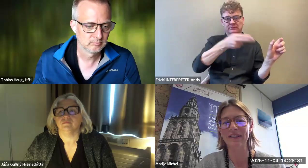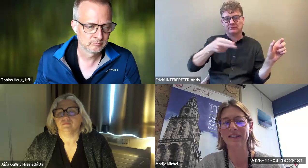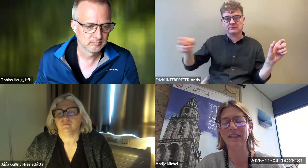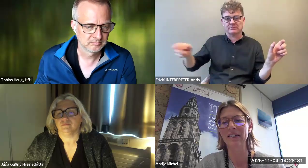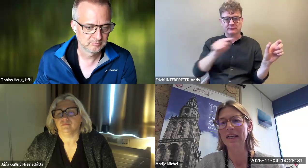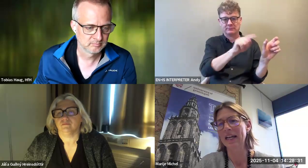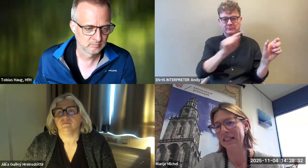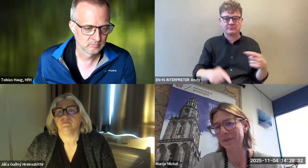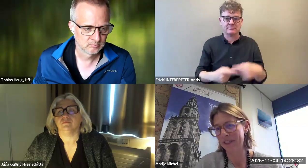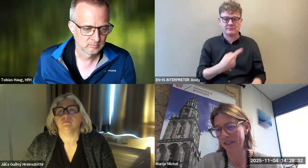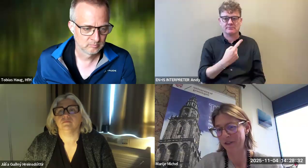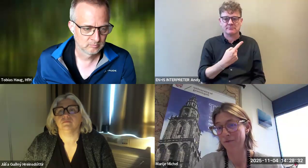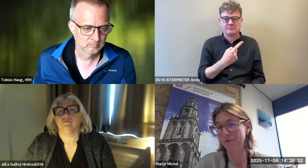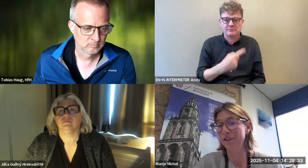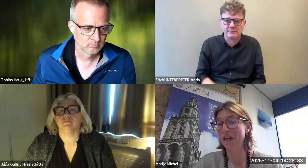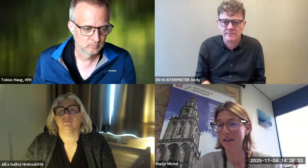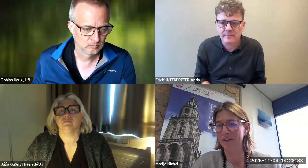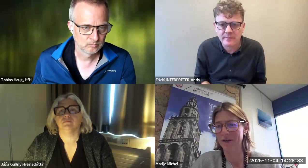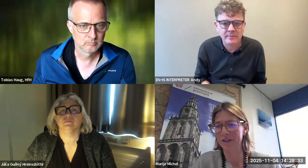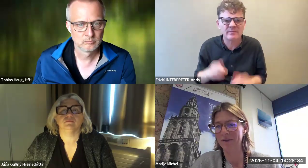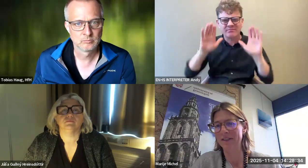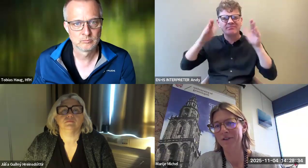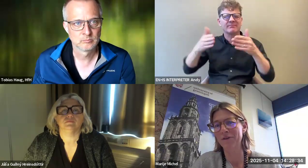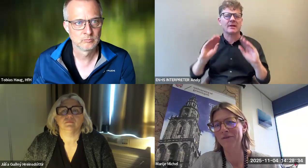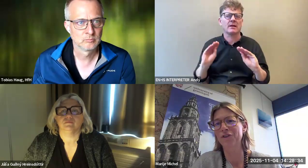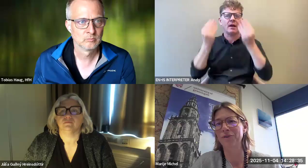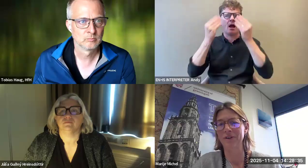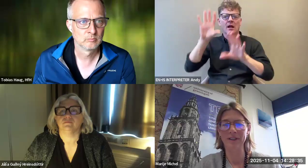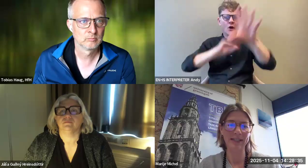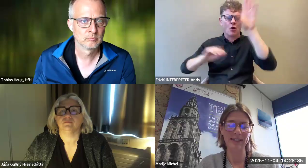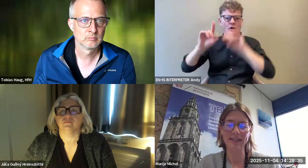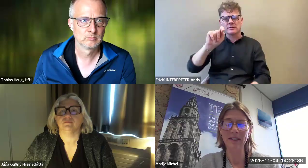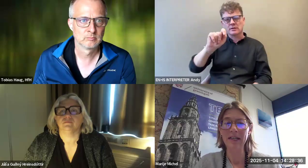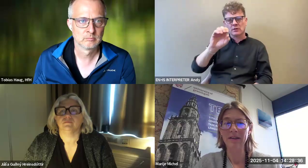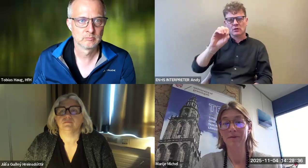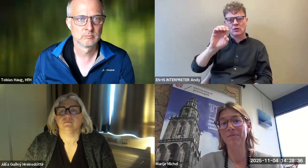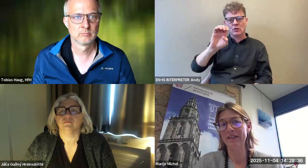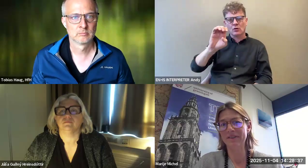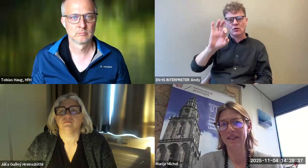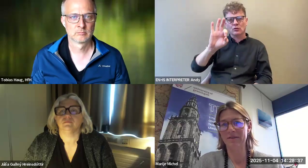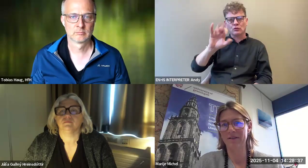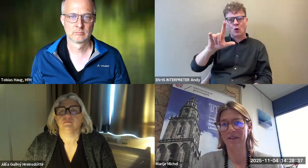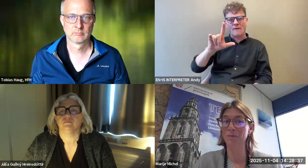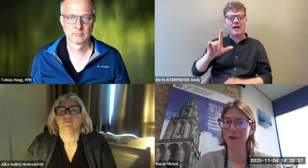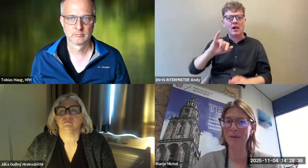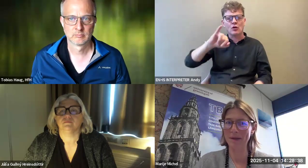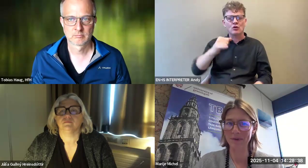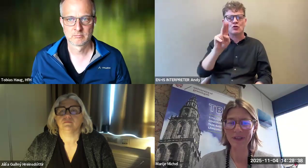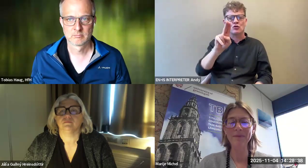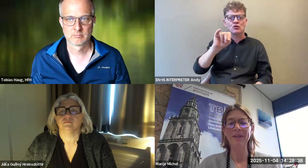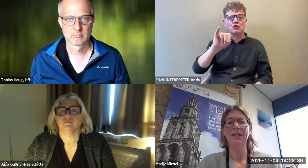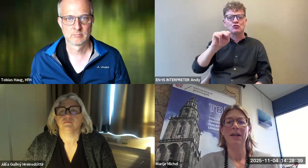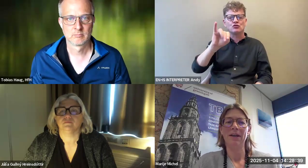Lancaster University, and this was geared to young learners. So it's the TOEFL Junior test. We were specifically interested in